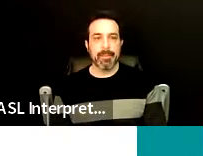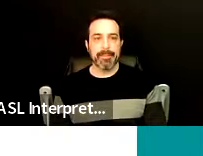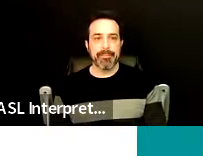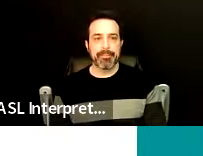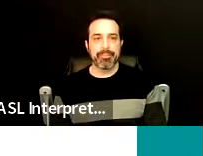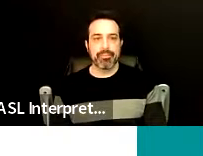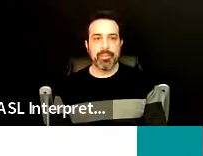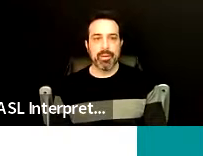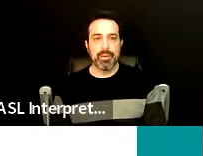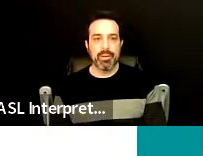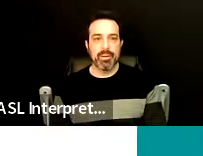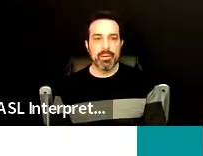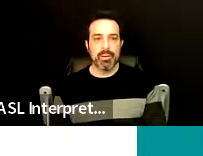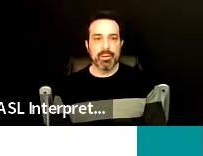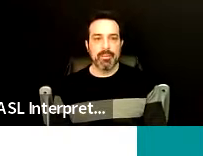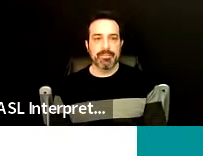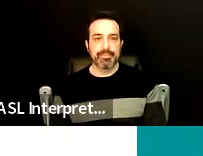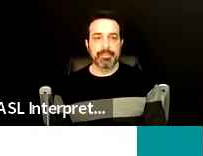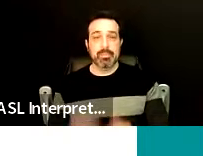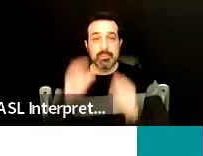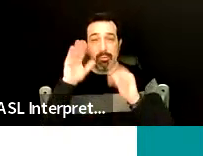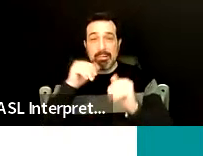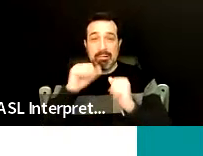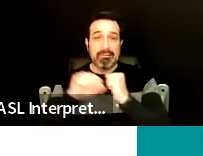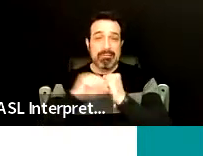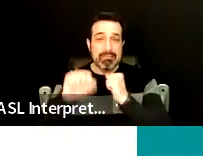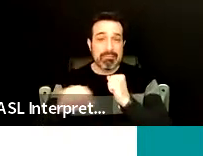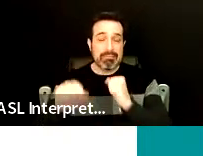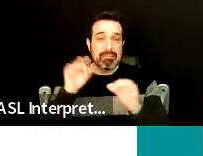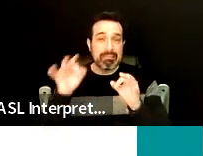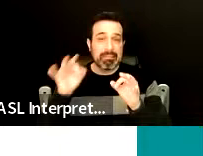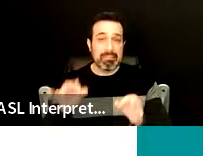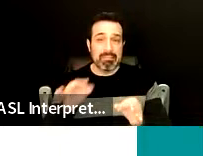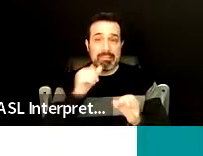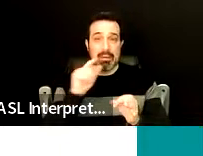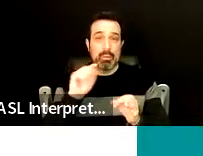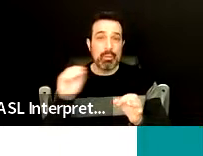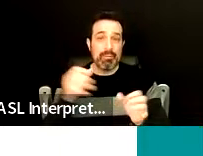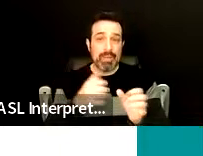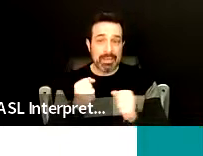And so this leads us, hopefully I didn't take too long going through that. It wasn't too quick.